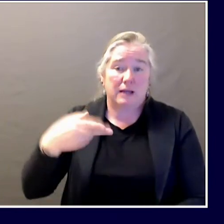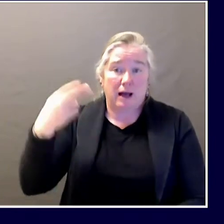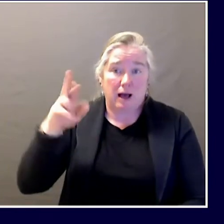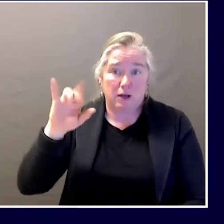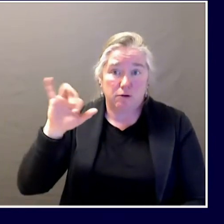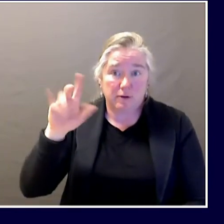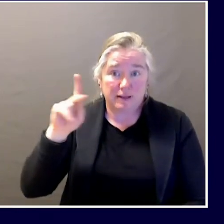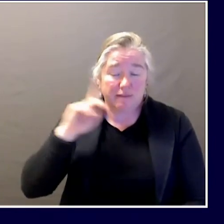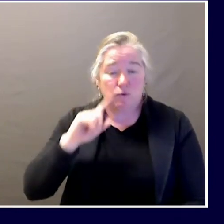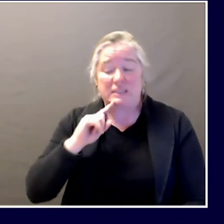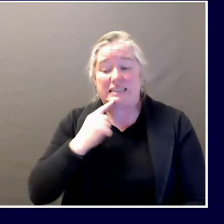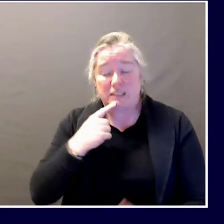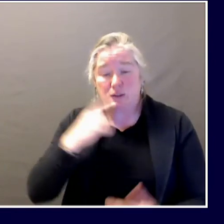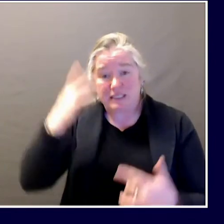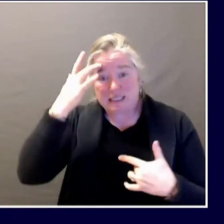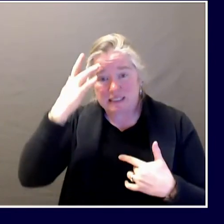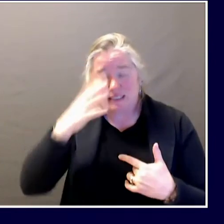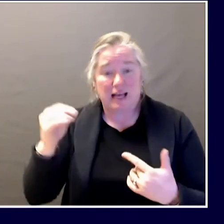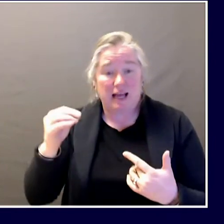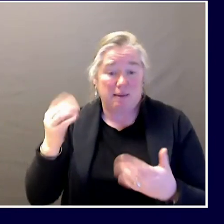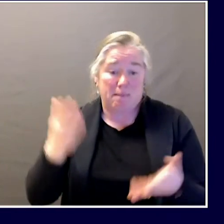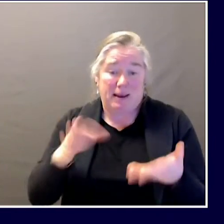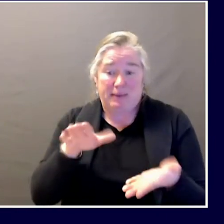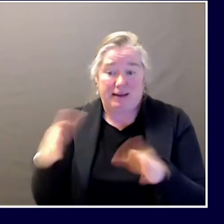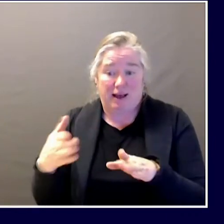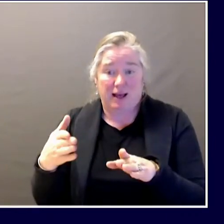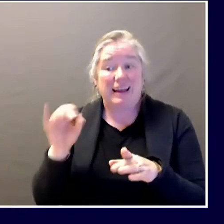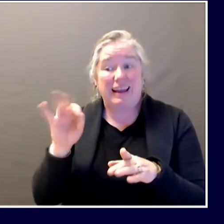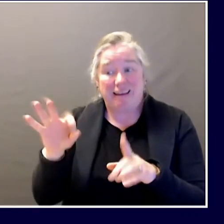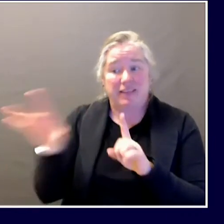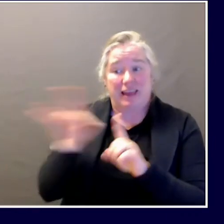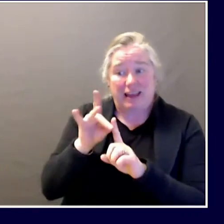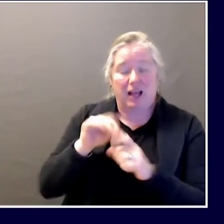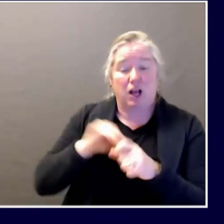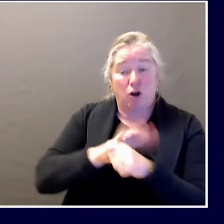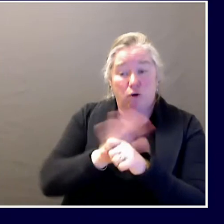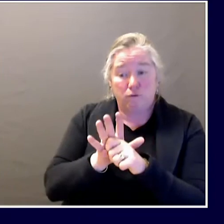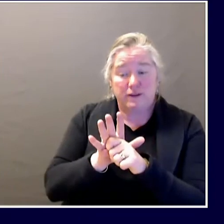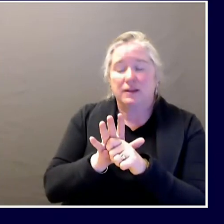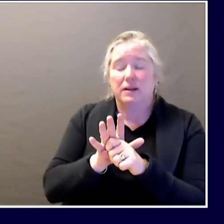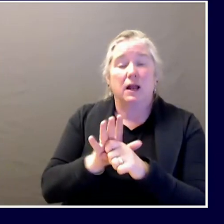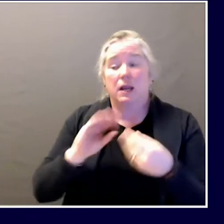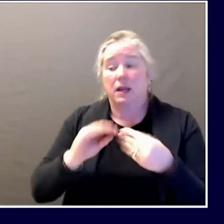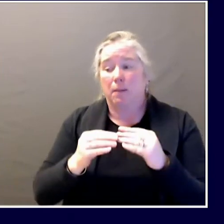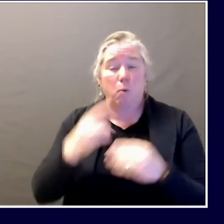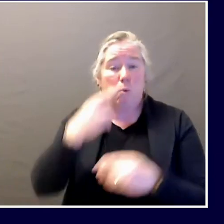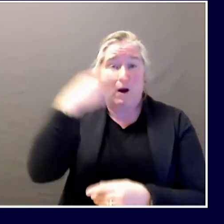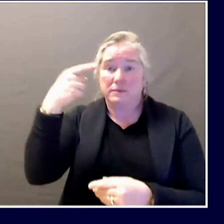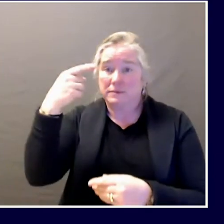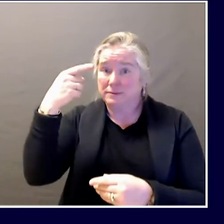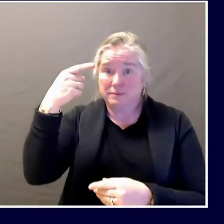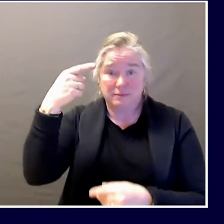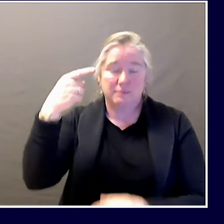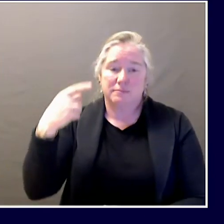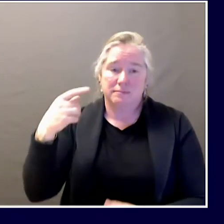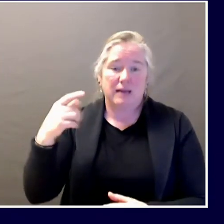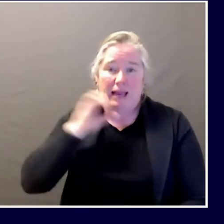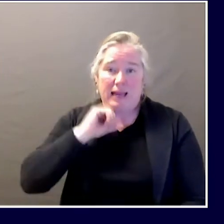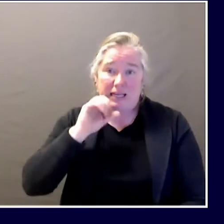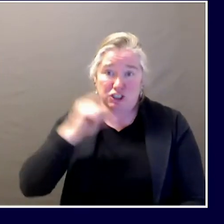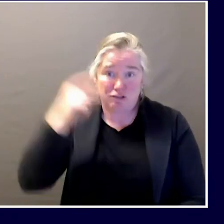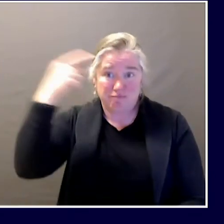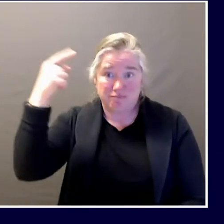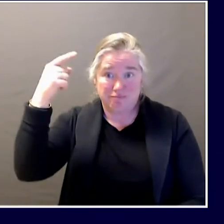And for the most part, what that evidence shows is that age is that factor. We are still working our way through our 60-year-old